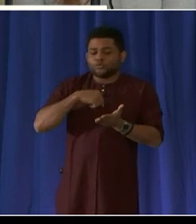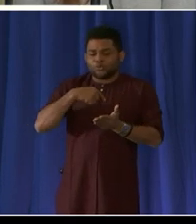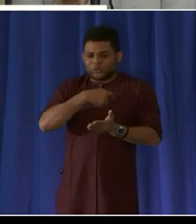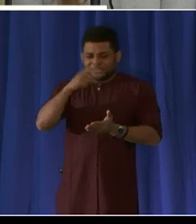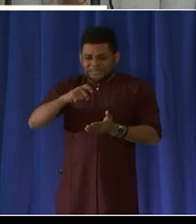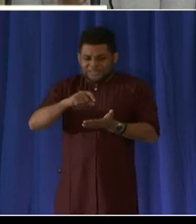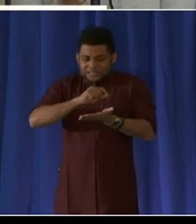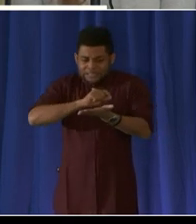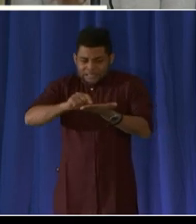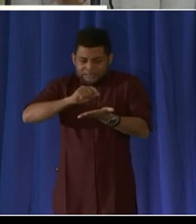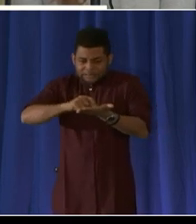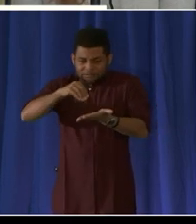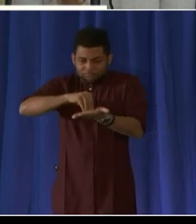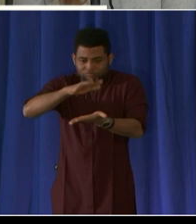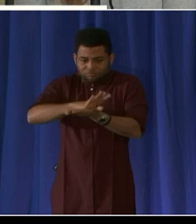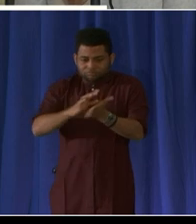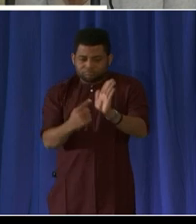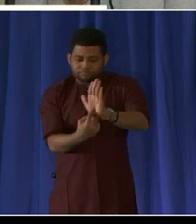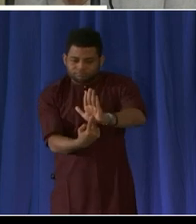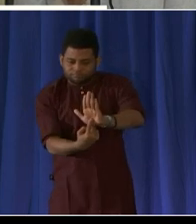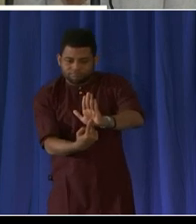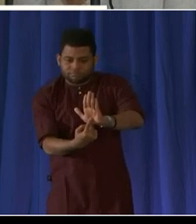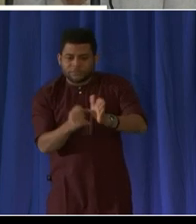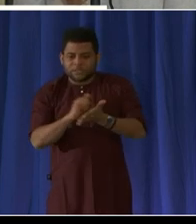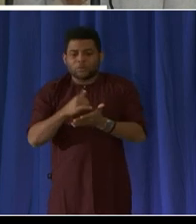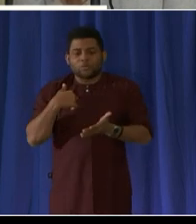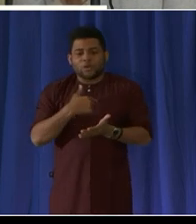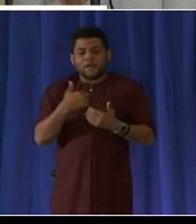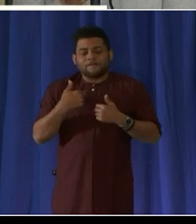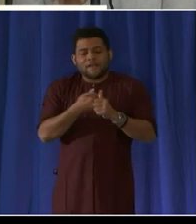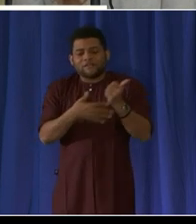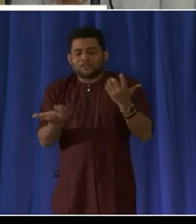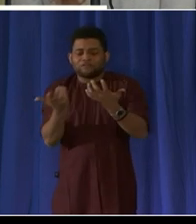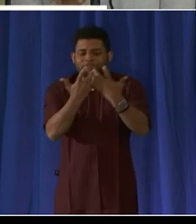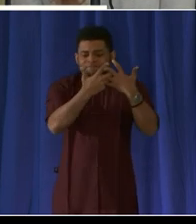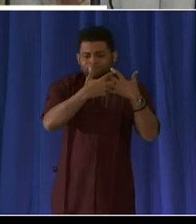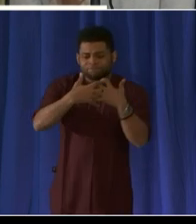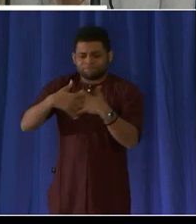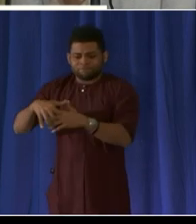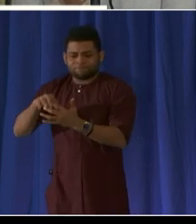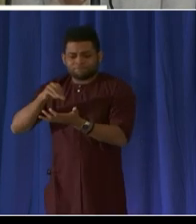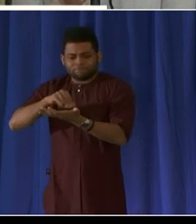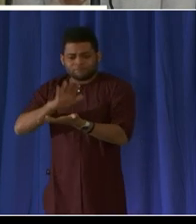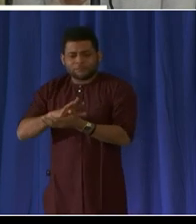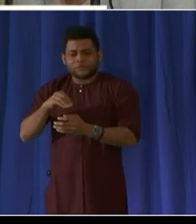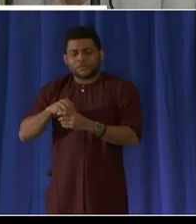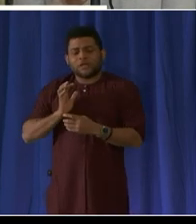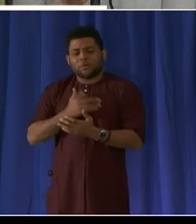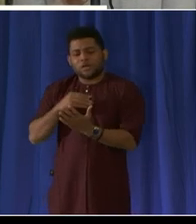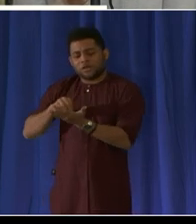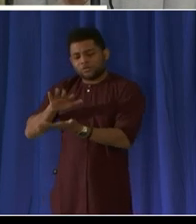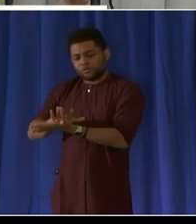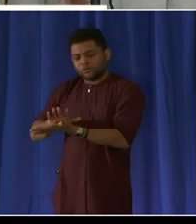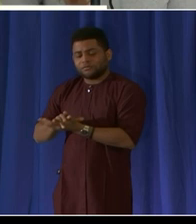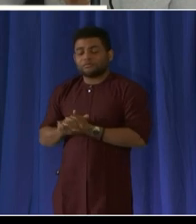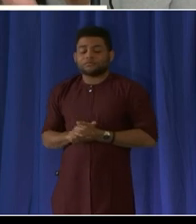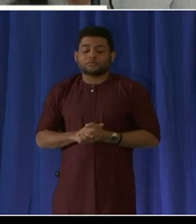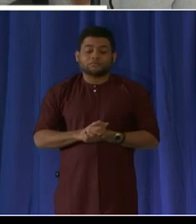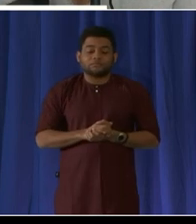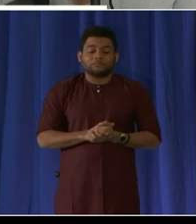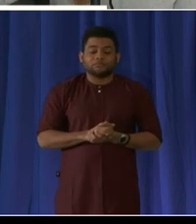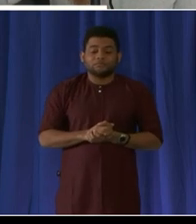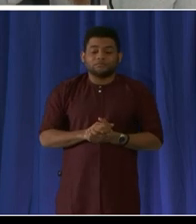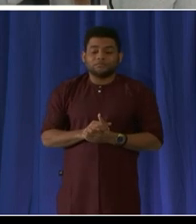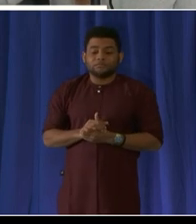We just need the appropriate documentation to make sure we have everything properly noted in our records.